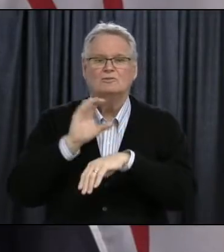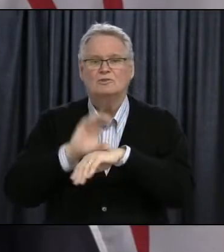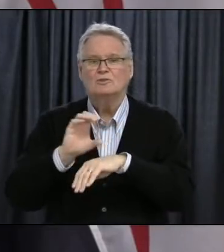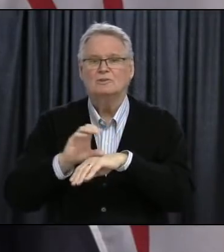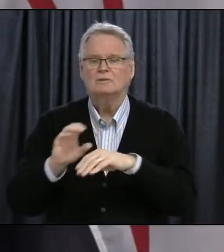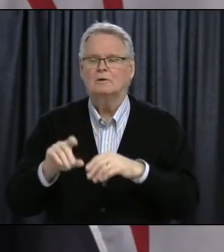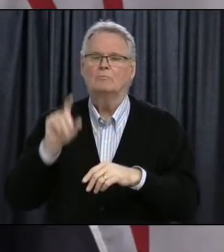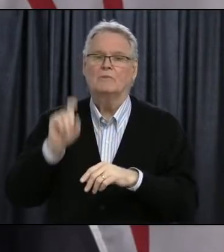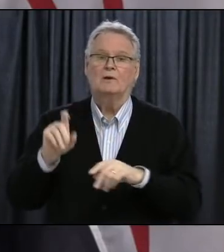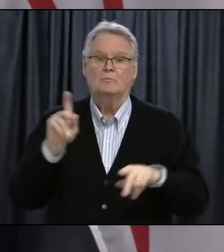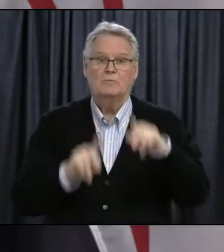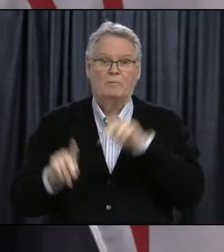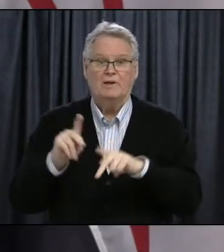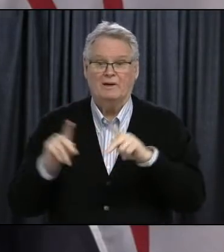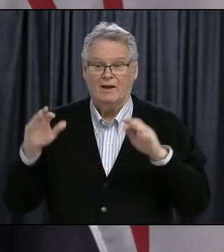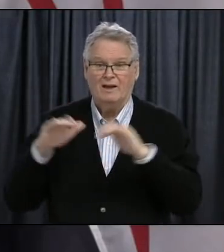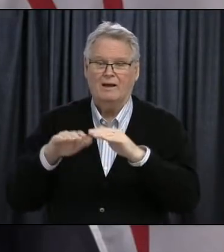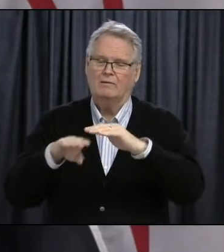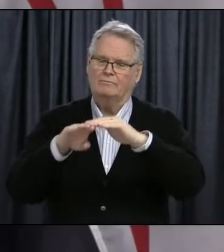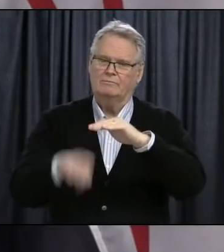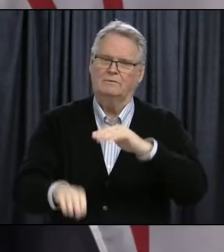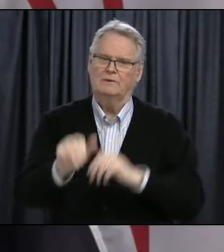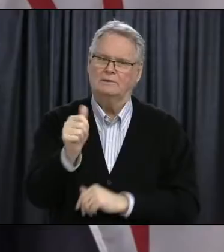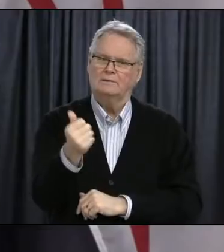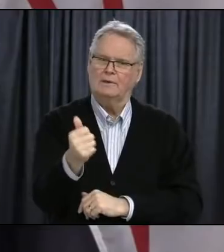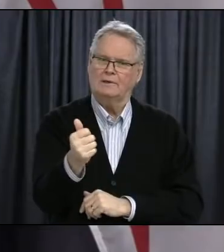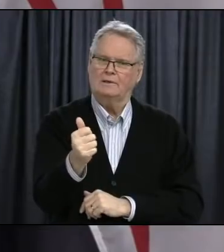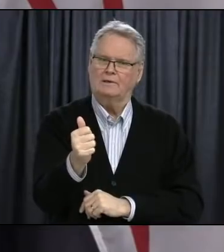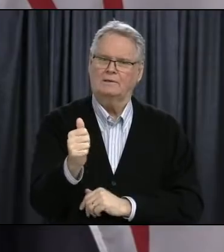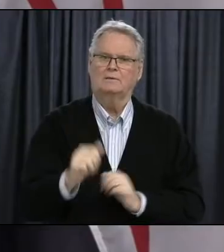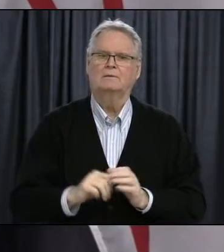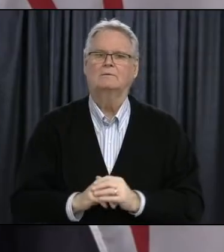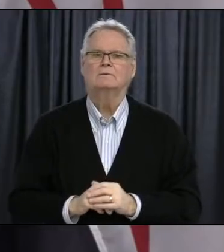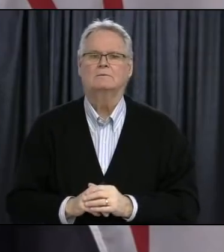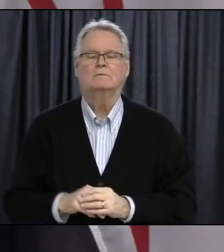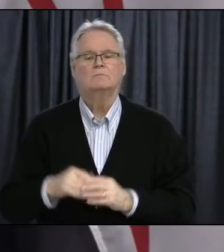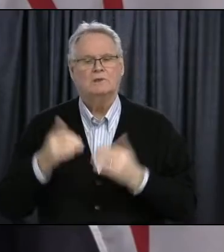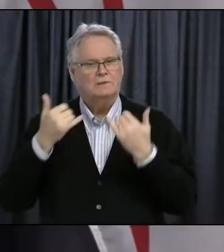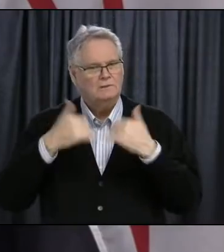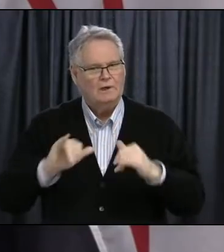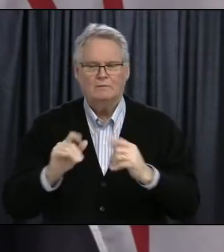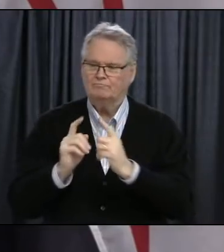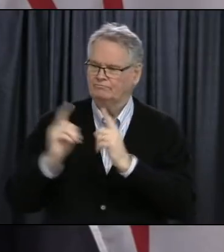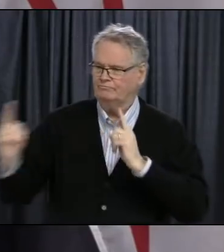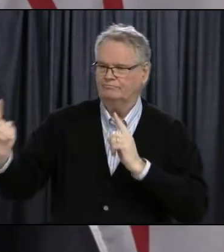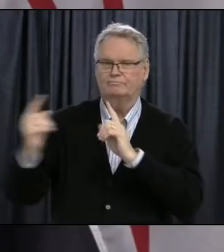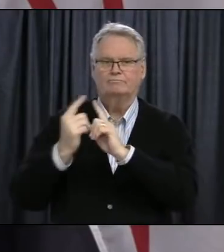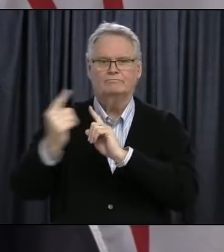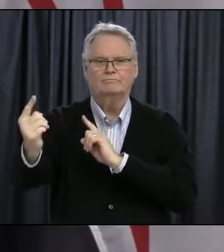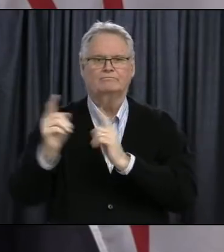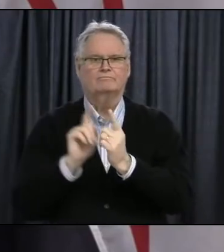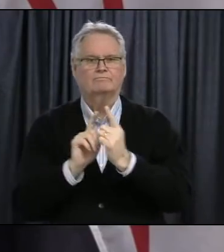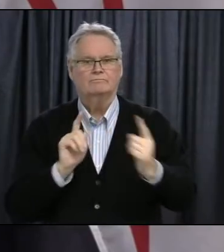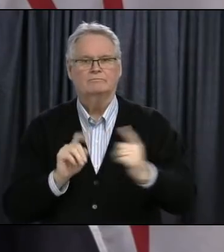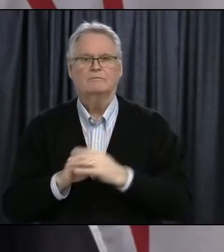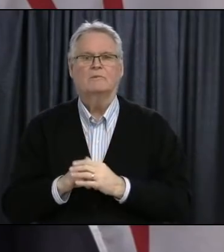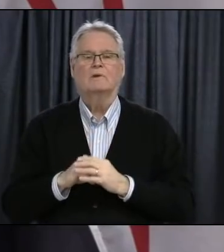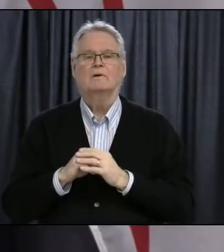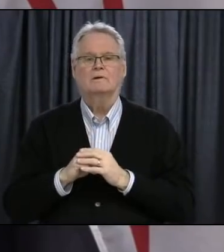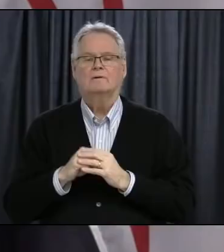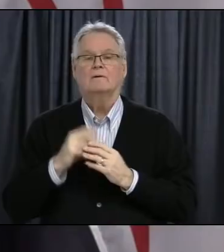people, provided physical distancing can be maintained, and public visitations and wakes remain prohibited in level 4.